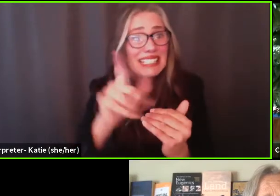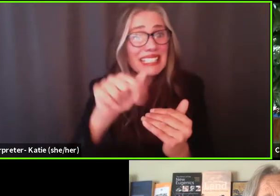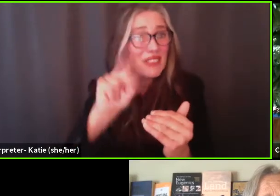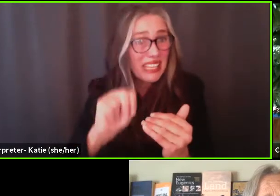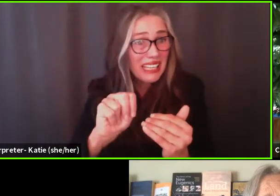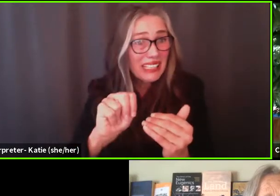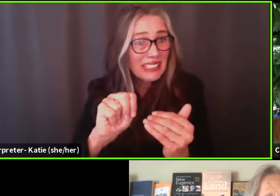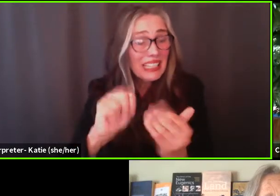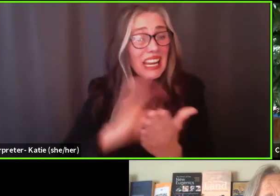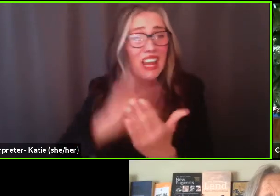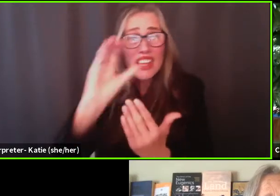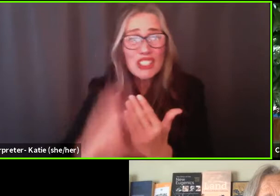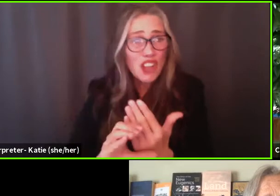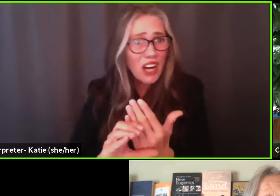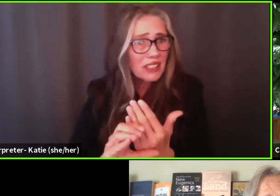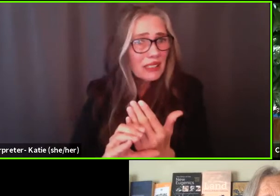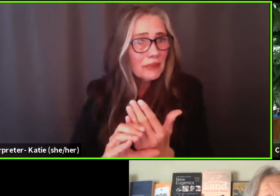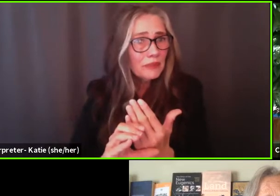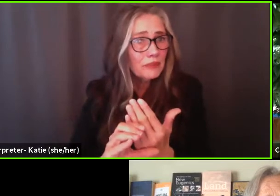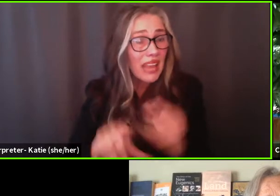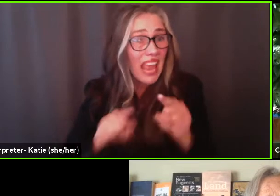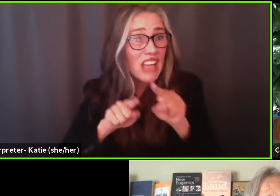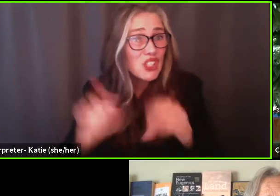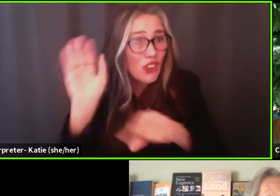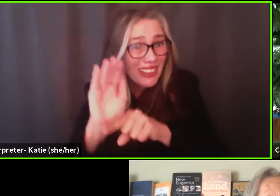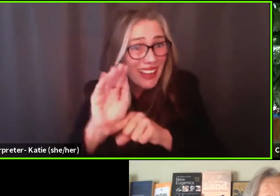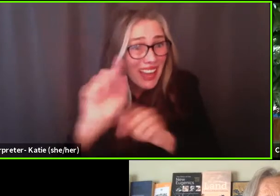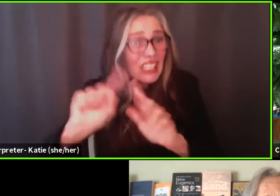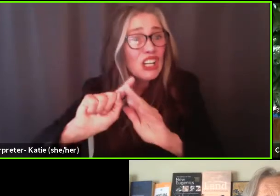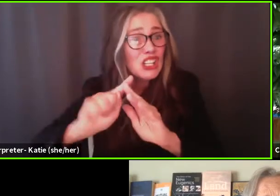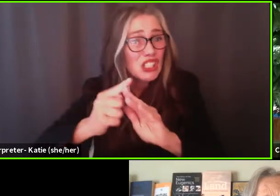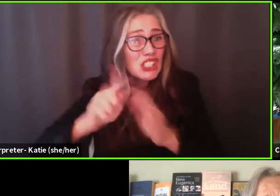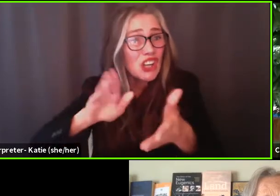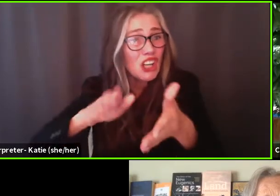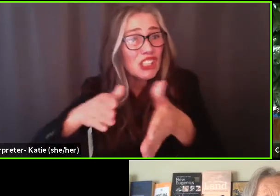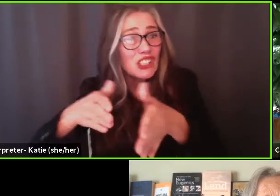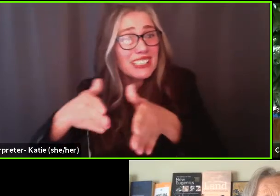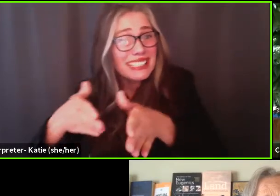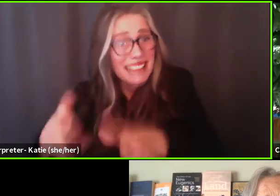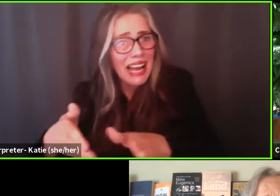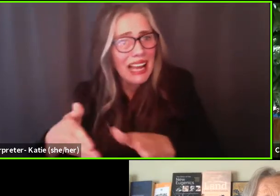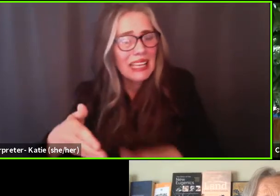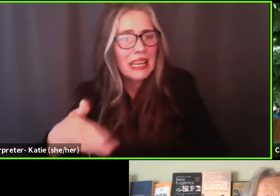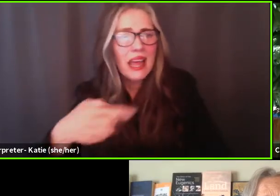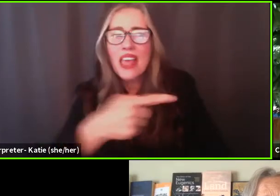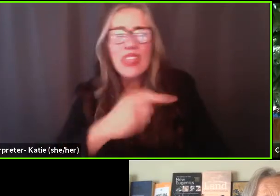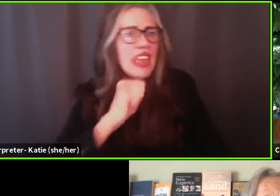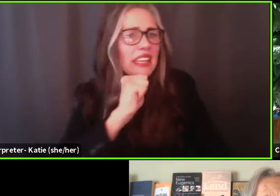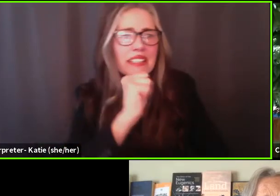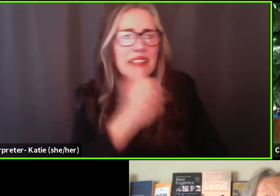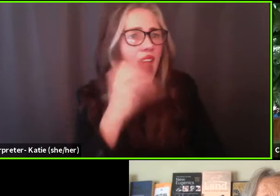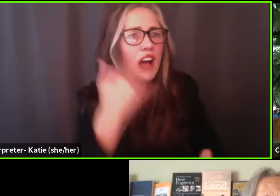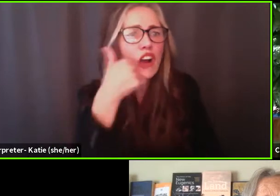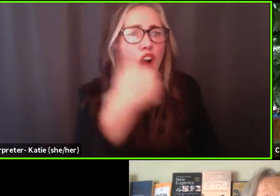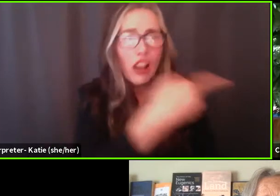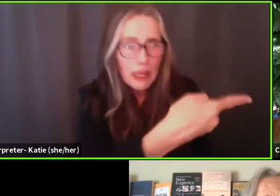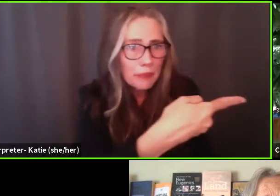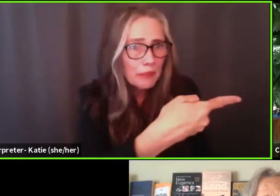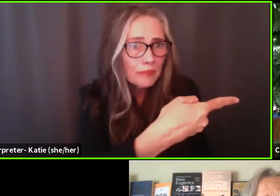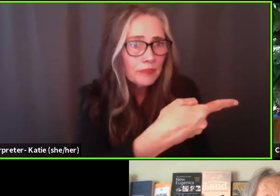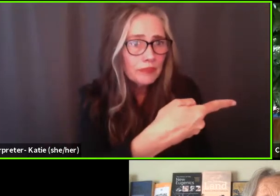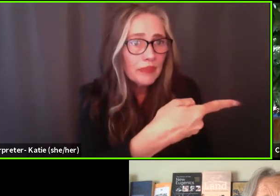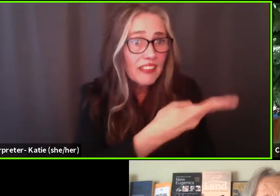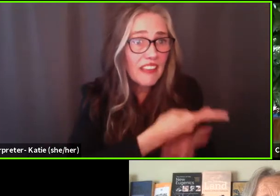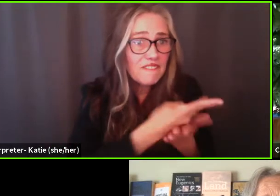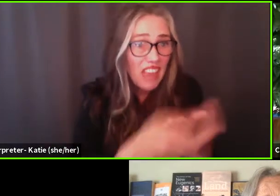disregarded his wishes to make sure she was on life support so he could be there and she wouldn't die alone they failed to call him and